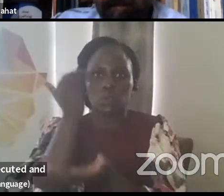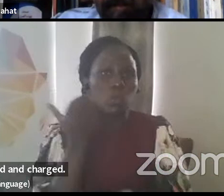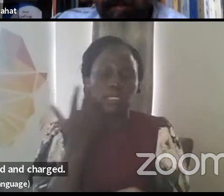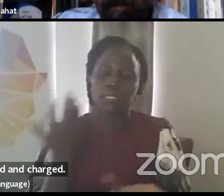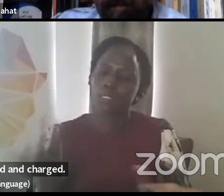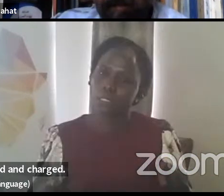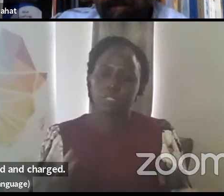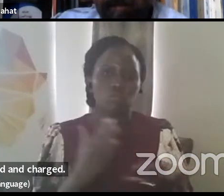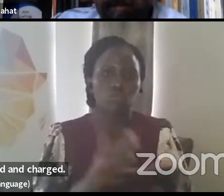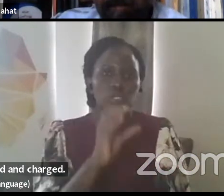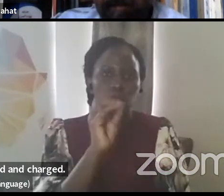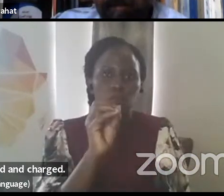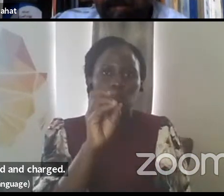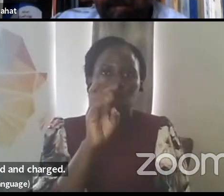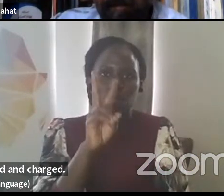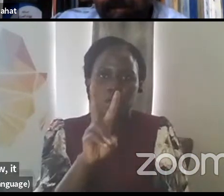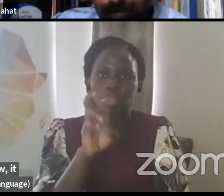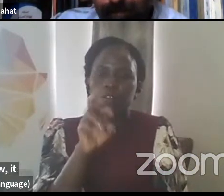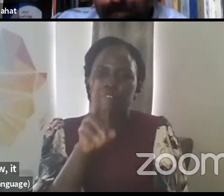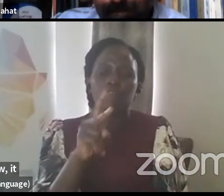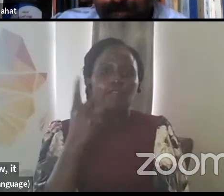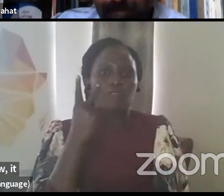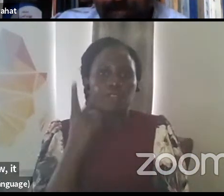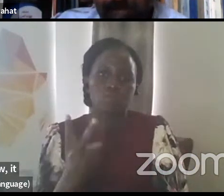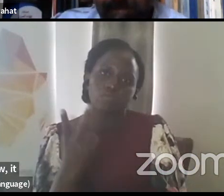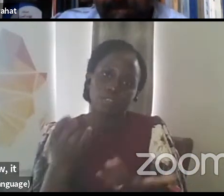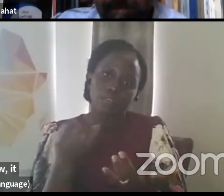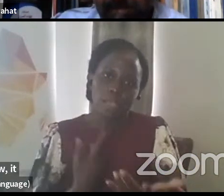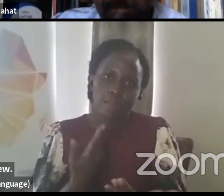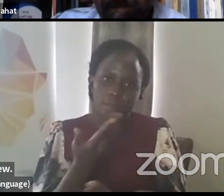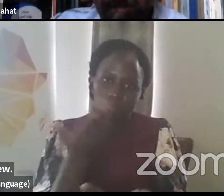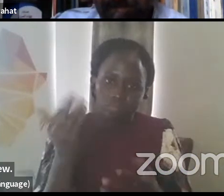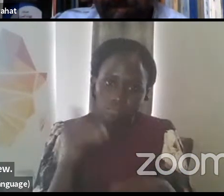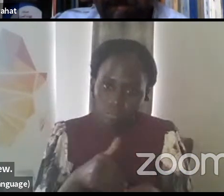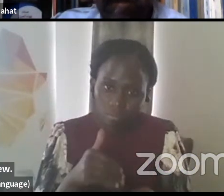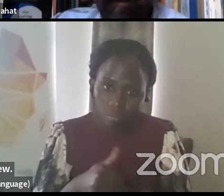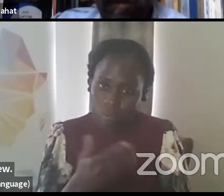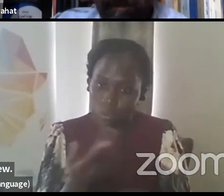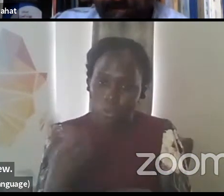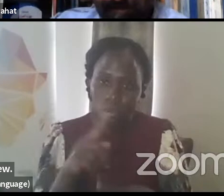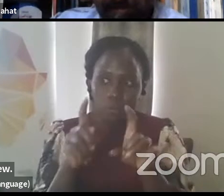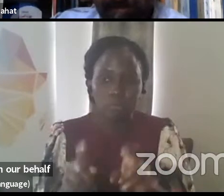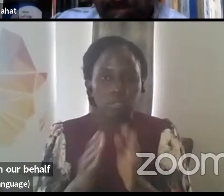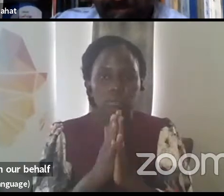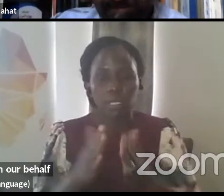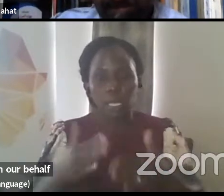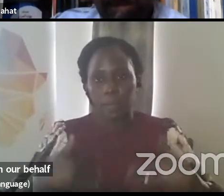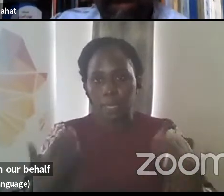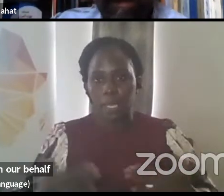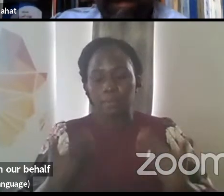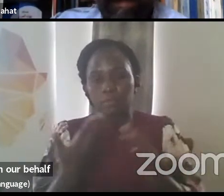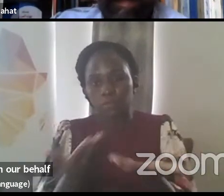overview. And if you have any questions or our audience have any questions, I will be happy to answer.